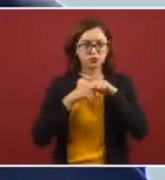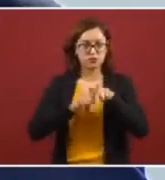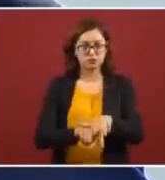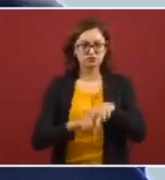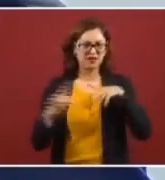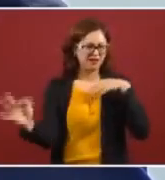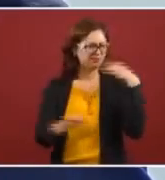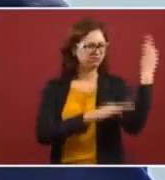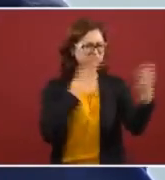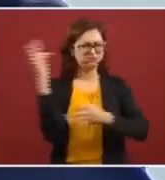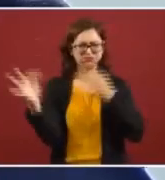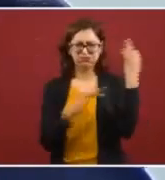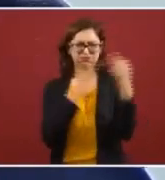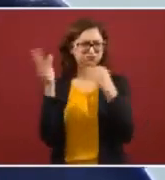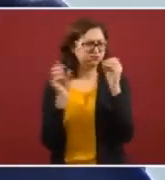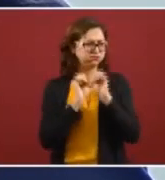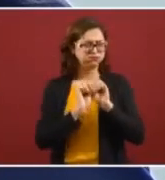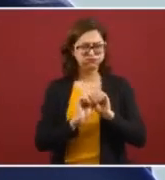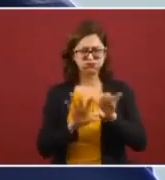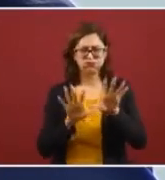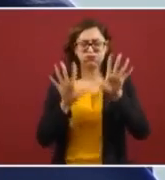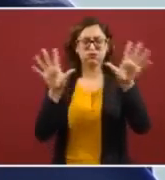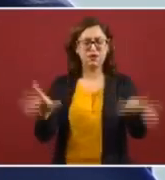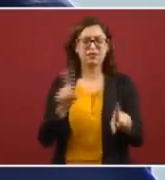how do you apply?